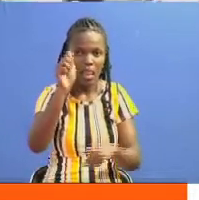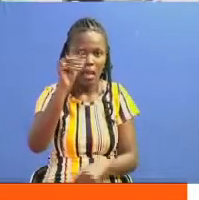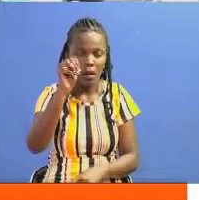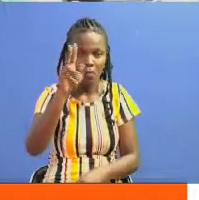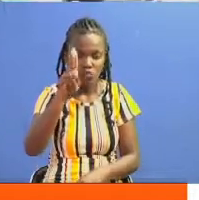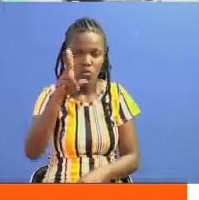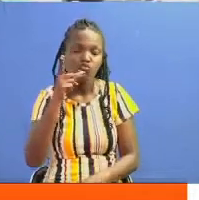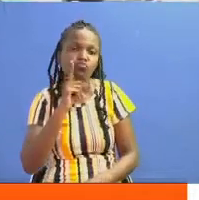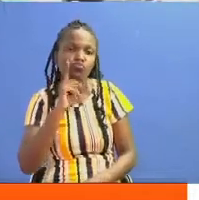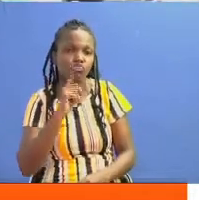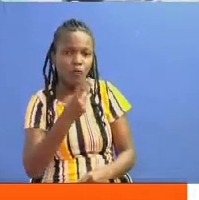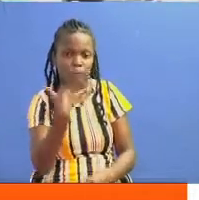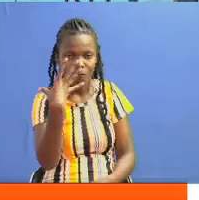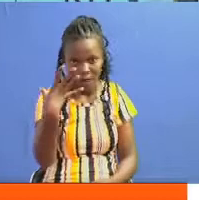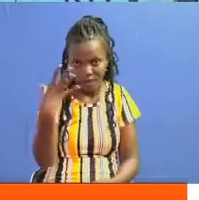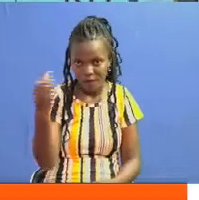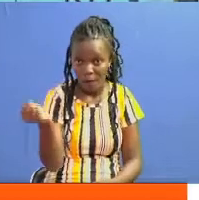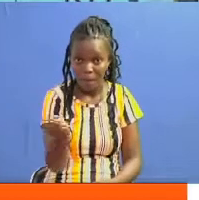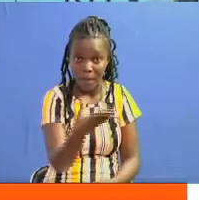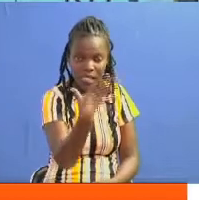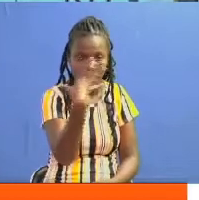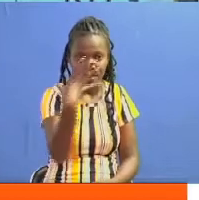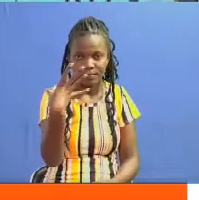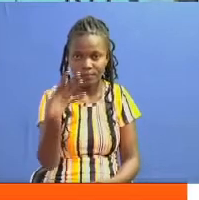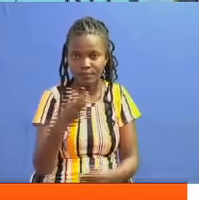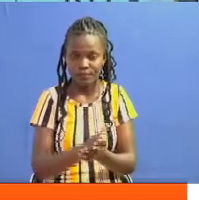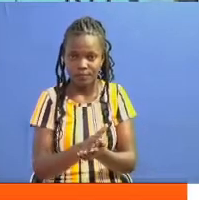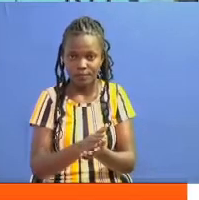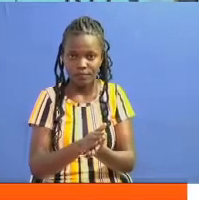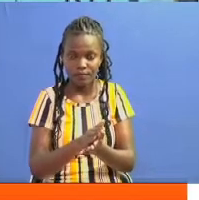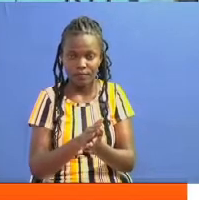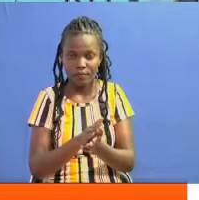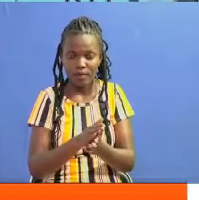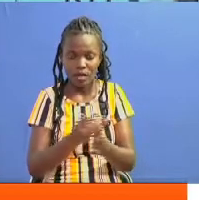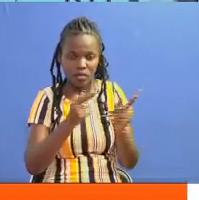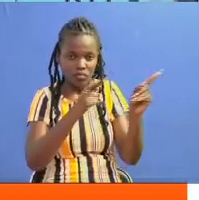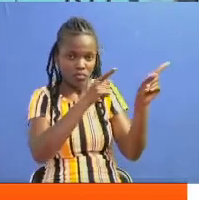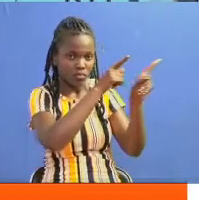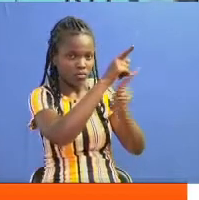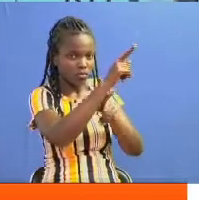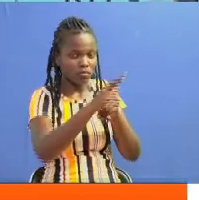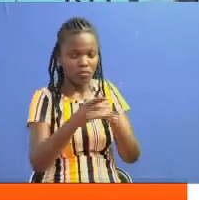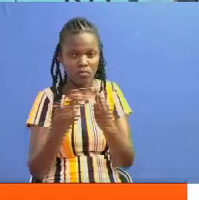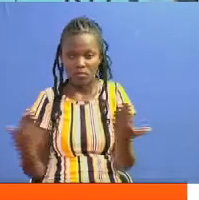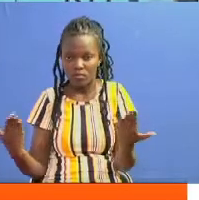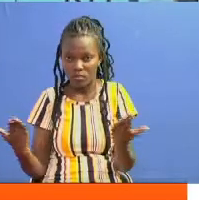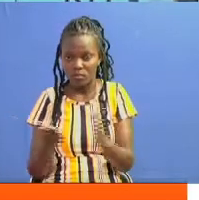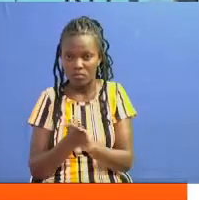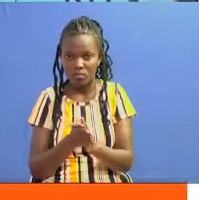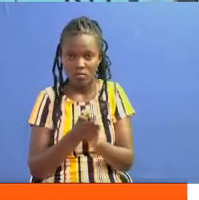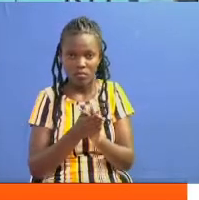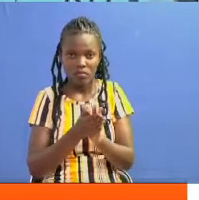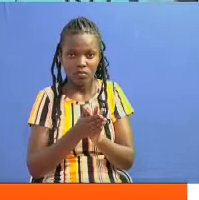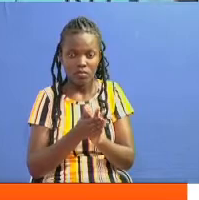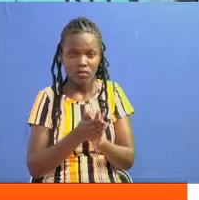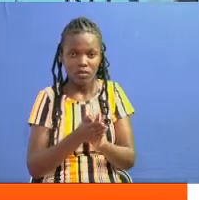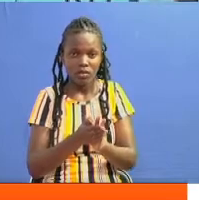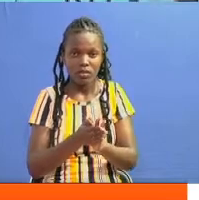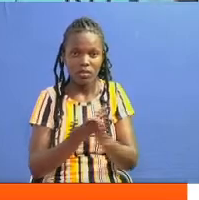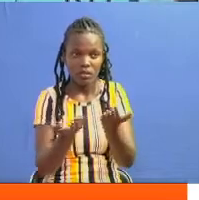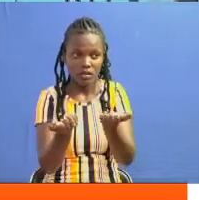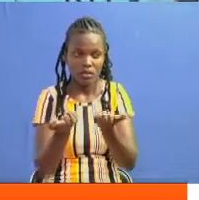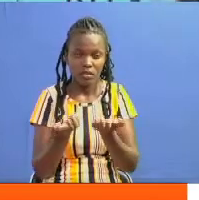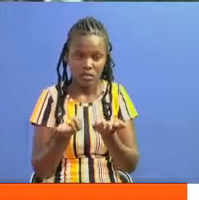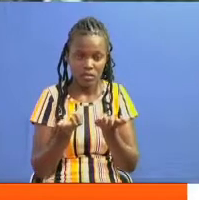Jumanne. Tarehe 5 mwezi wa Mei, mamlaka ya bandari Kenya itasafirisha vifaa hafifu vinavyohitaji upole.